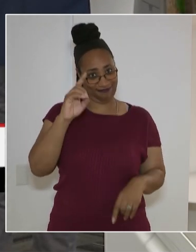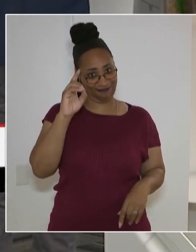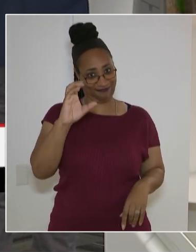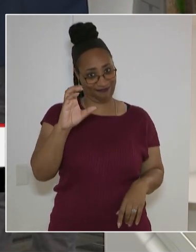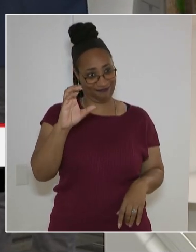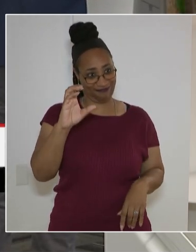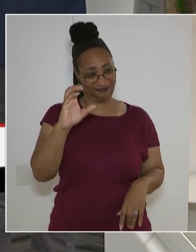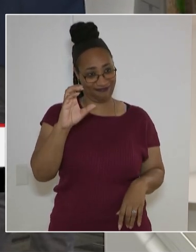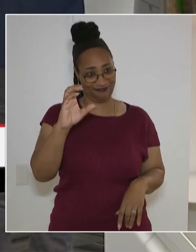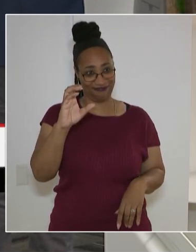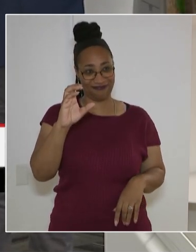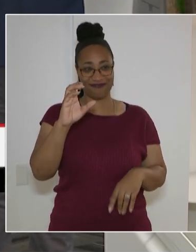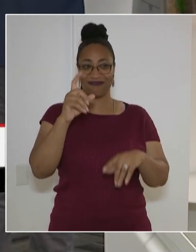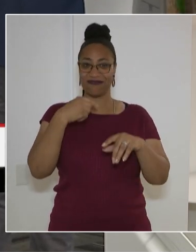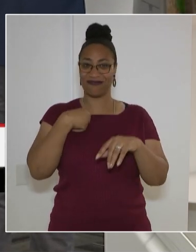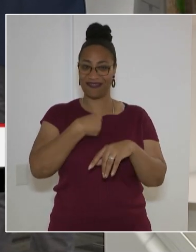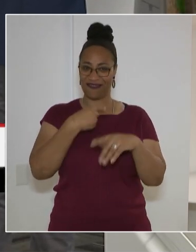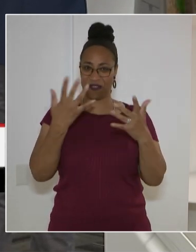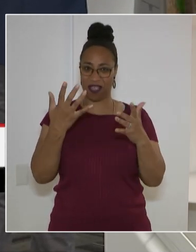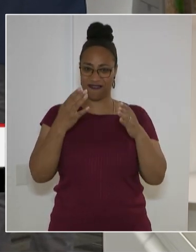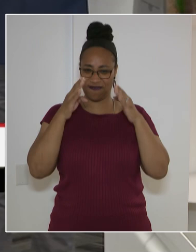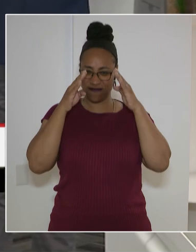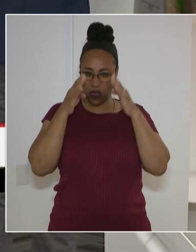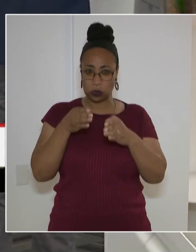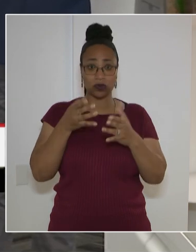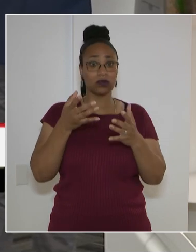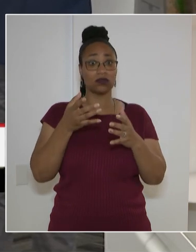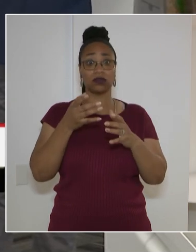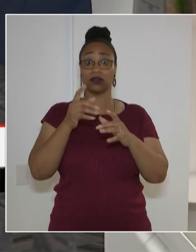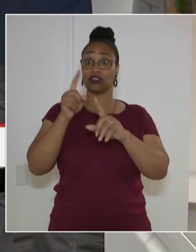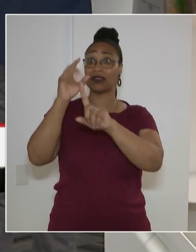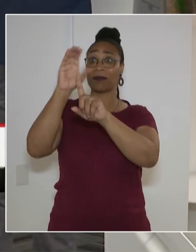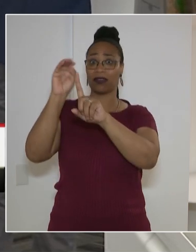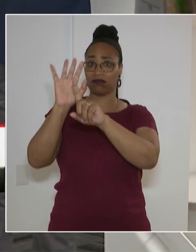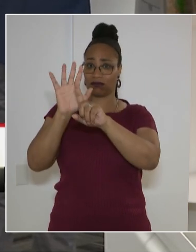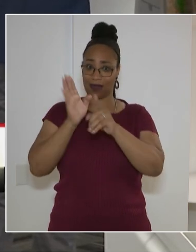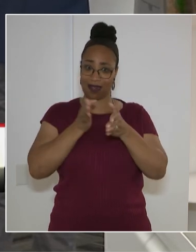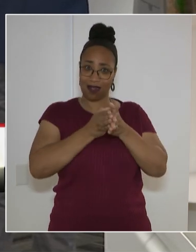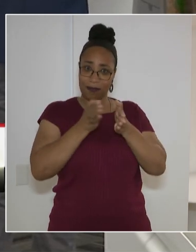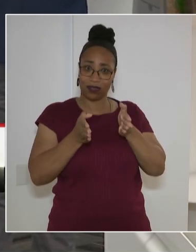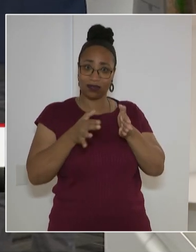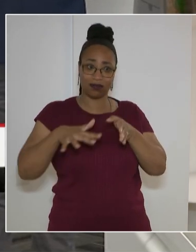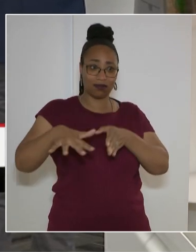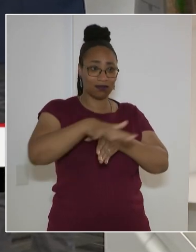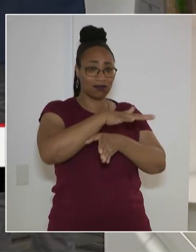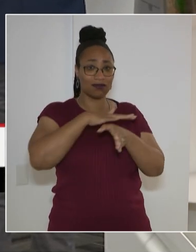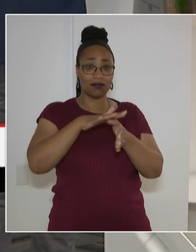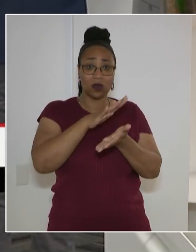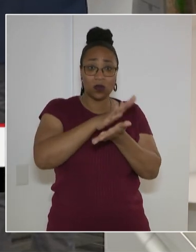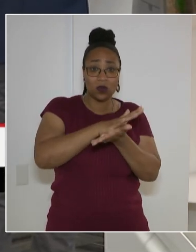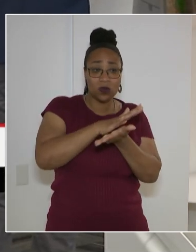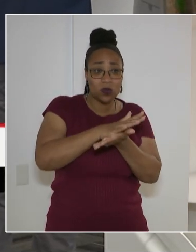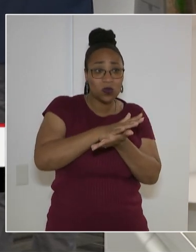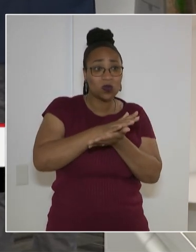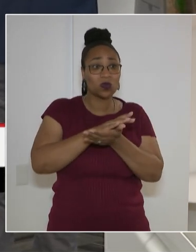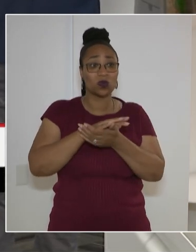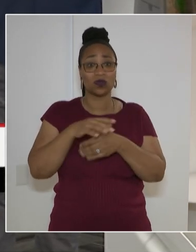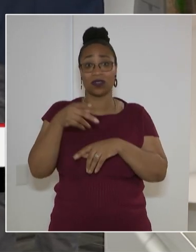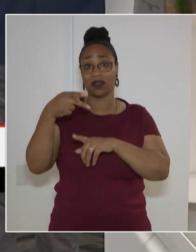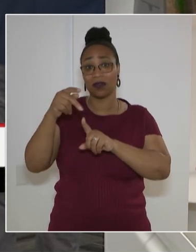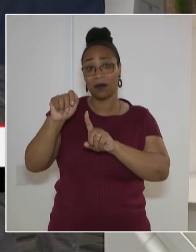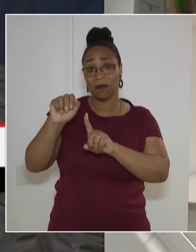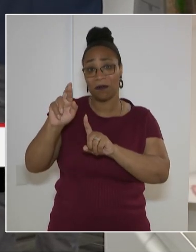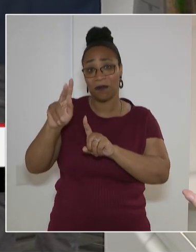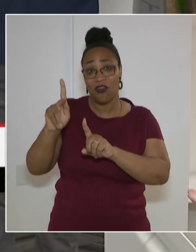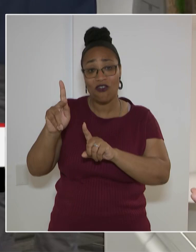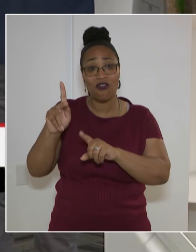amenity-rich neighborhoods as well, our great schools, our #1 park system, and all the things that we do as a